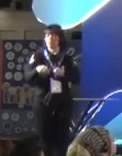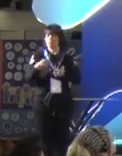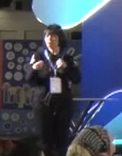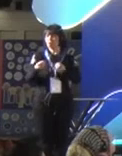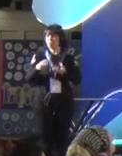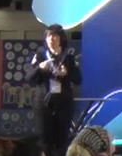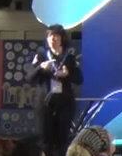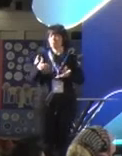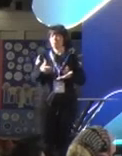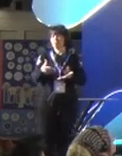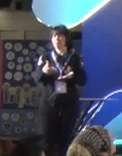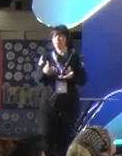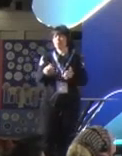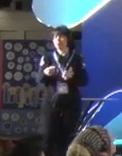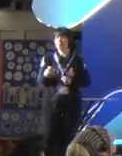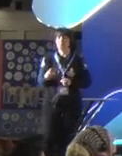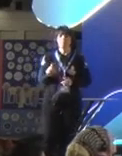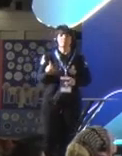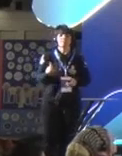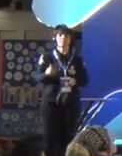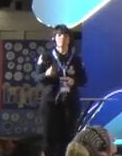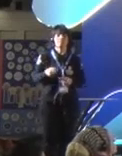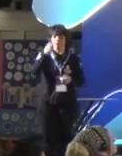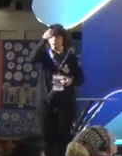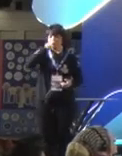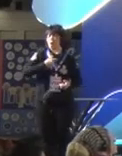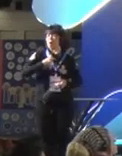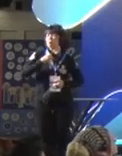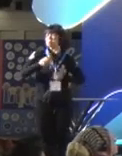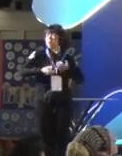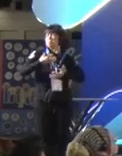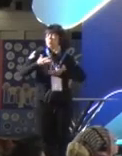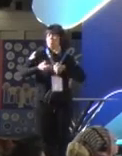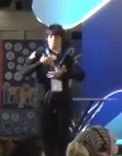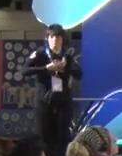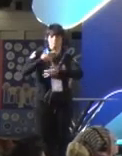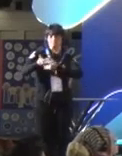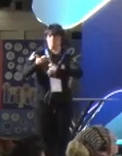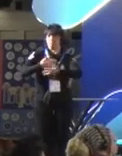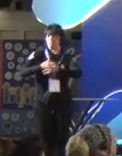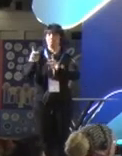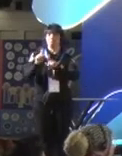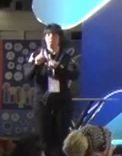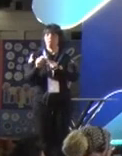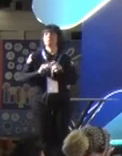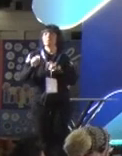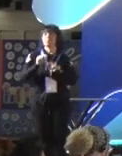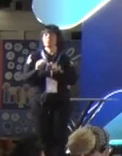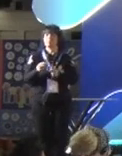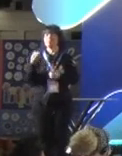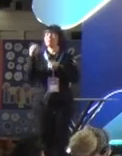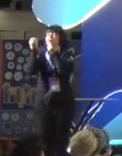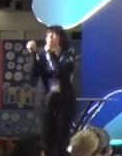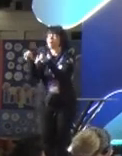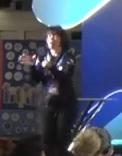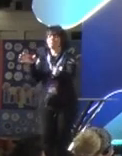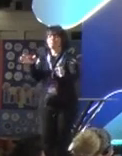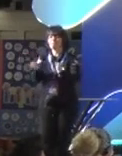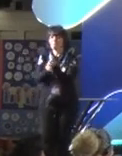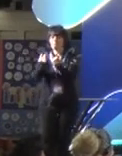your autobiography, but just that sense of inner confidence that you understand